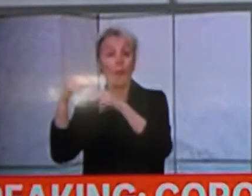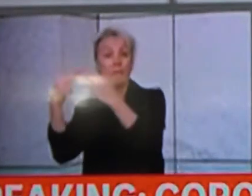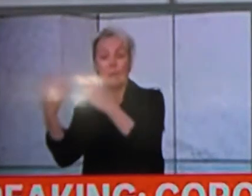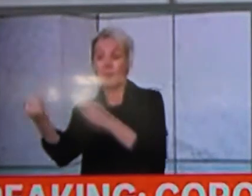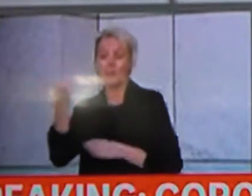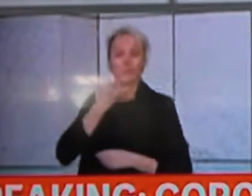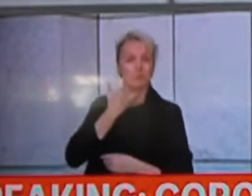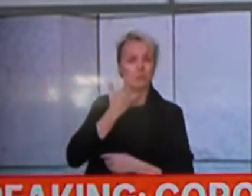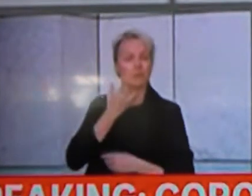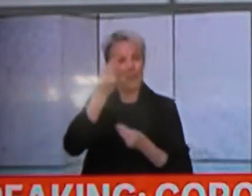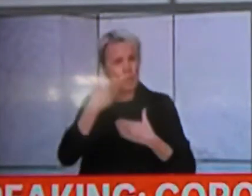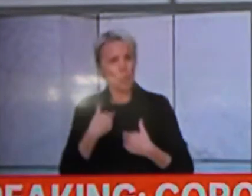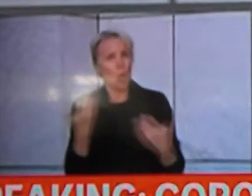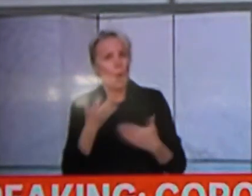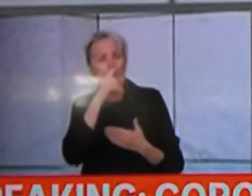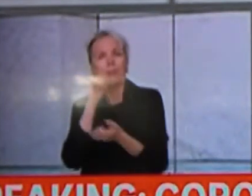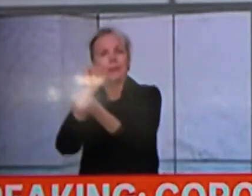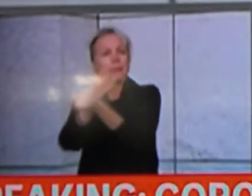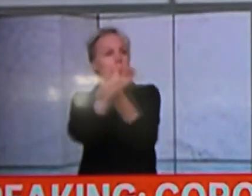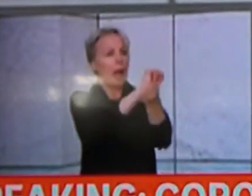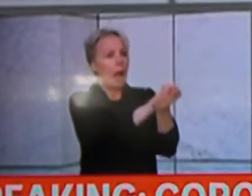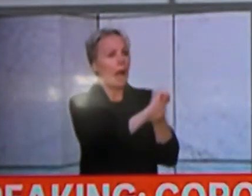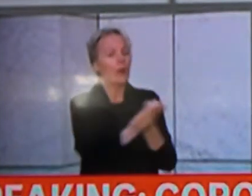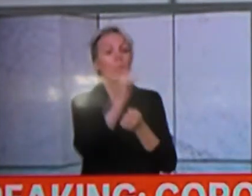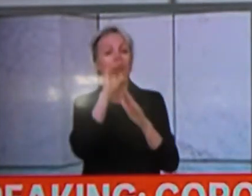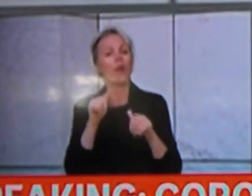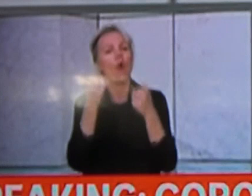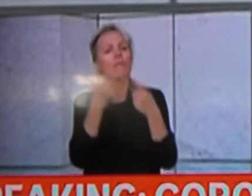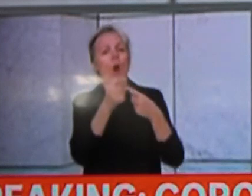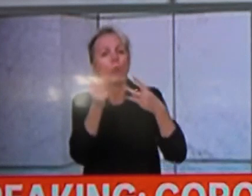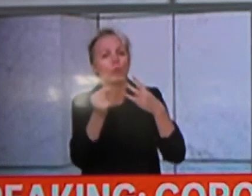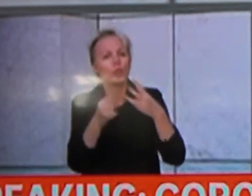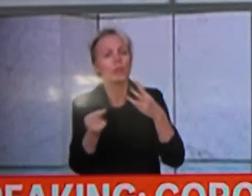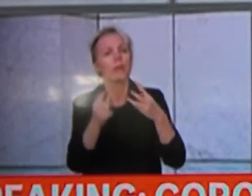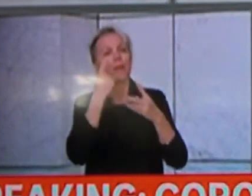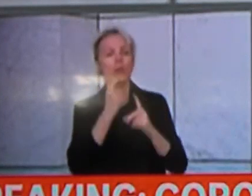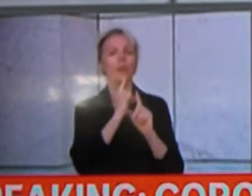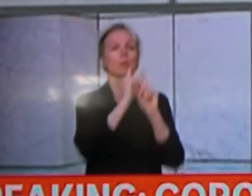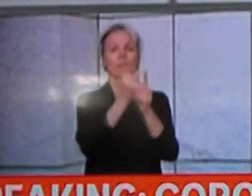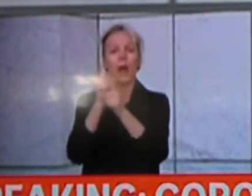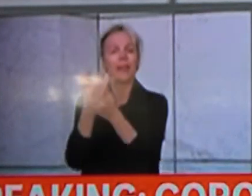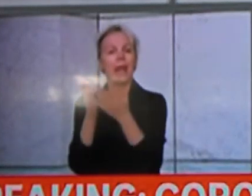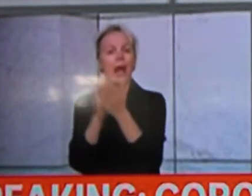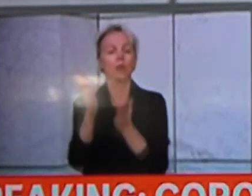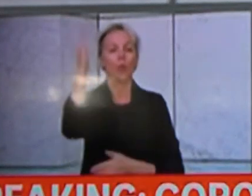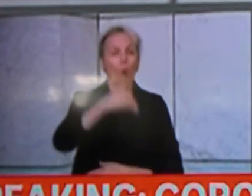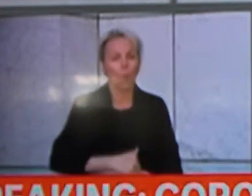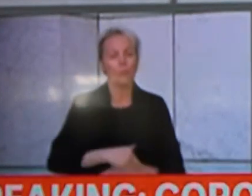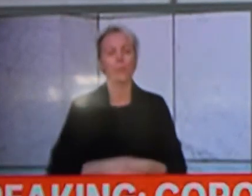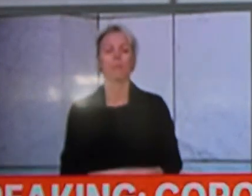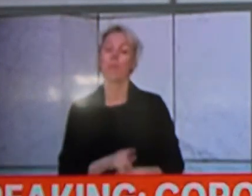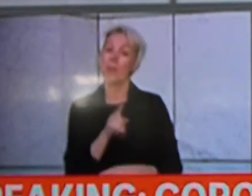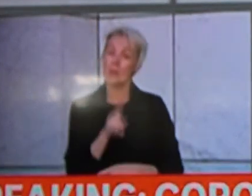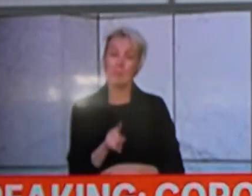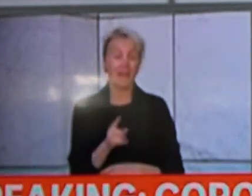DFAT can become aware of where people are and what the options are and what consular support and advice can be provided to help get them home. But this is